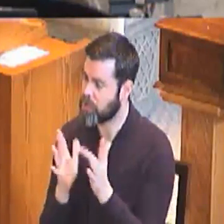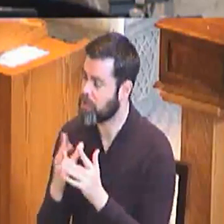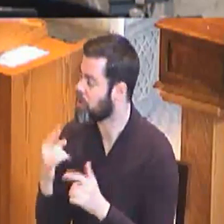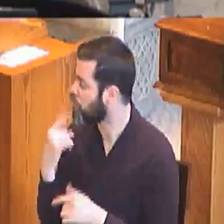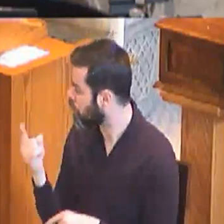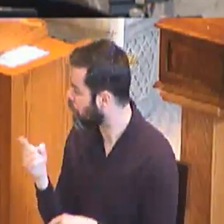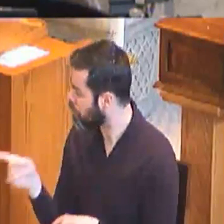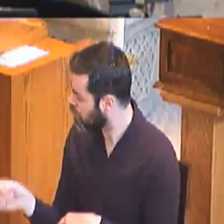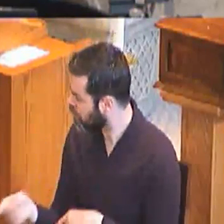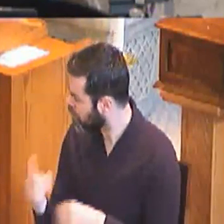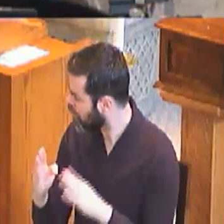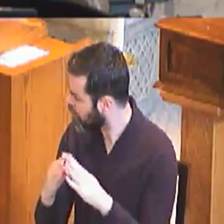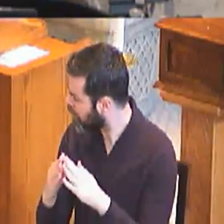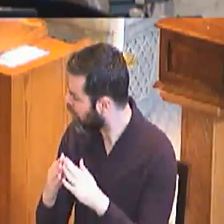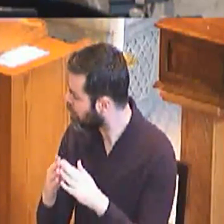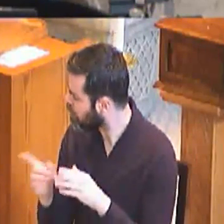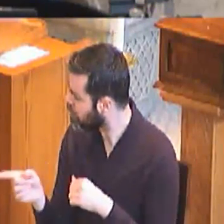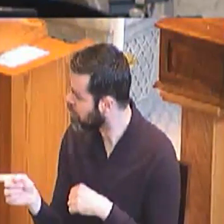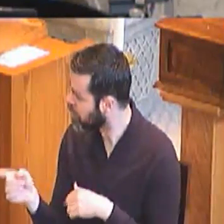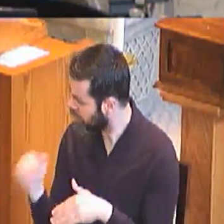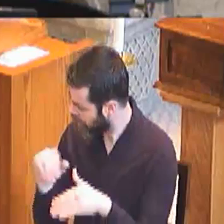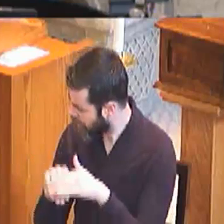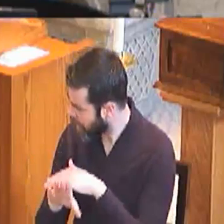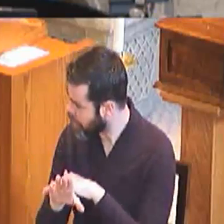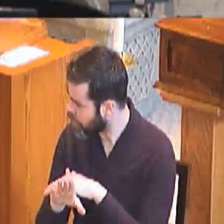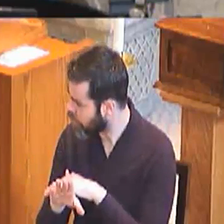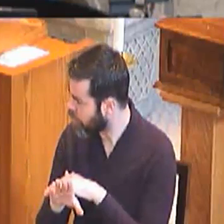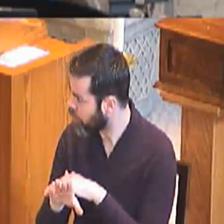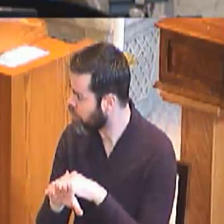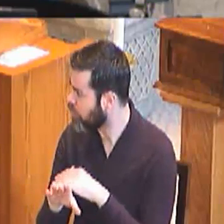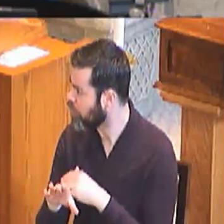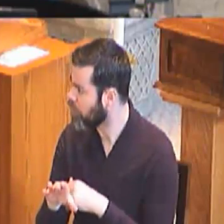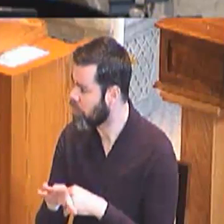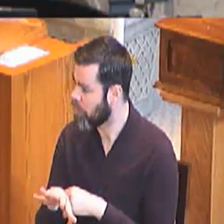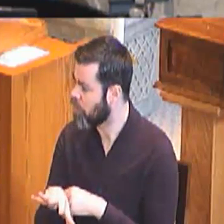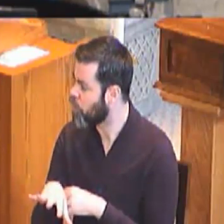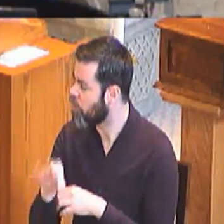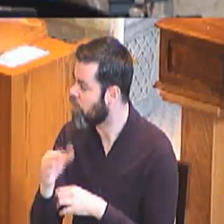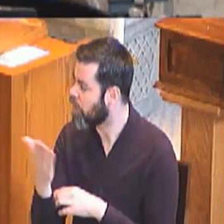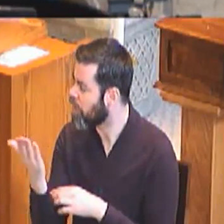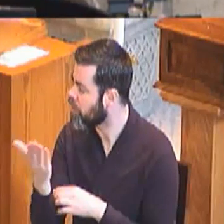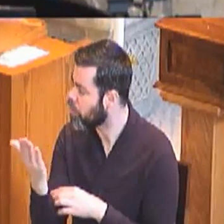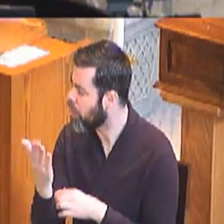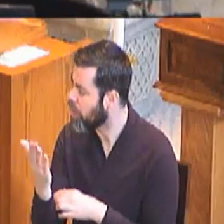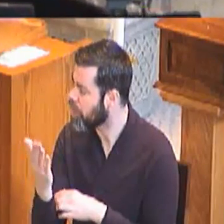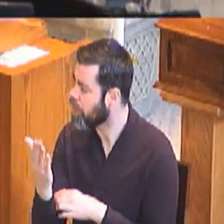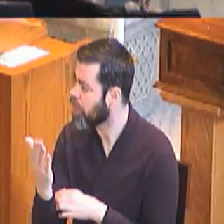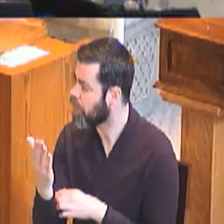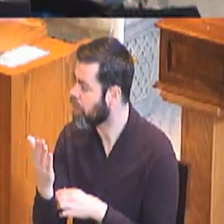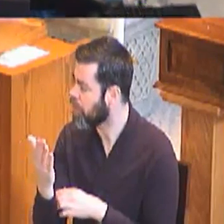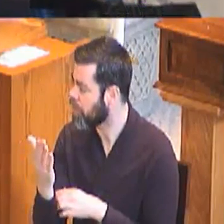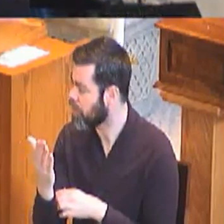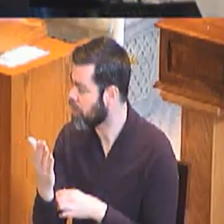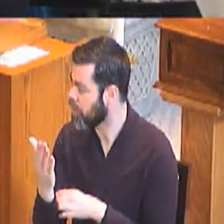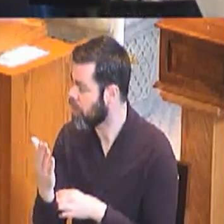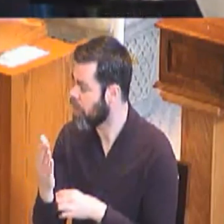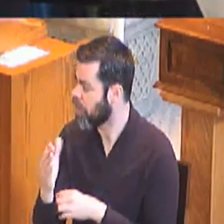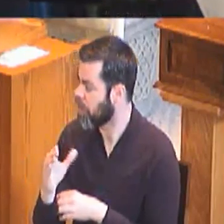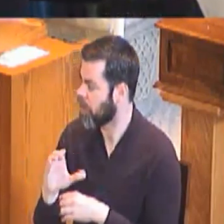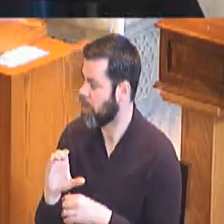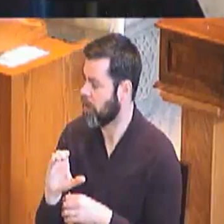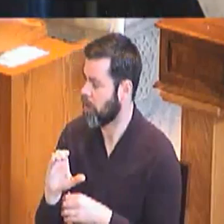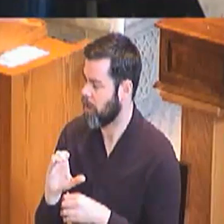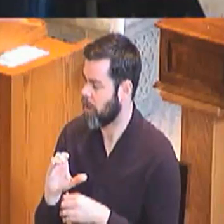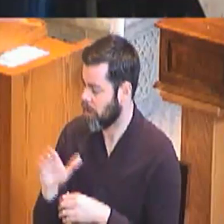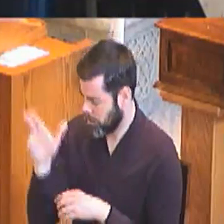and immediately as you enter, you will have found tied there a coat that has never been ridden. Untie it and bring it